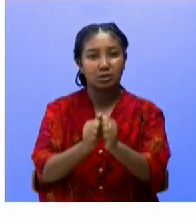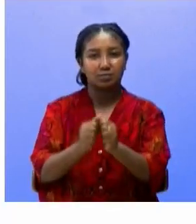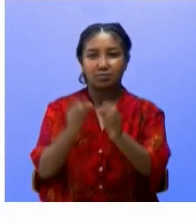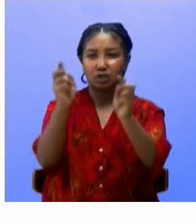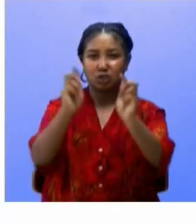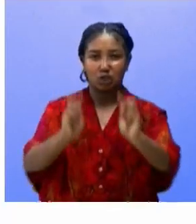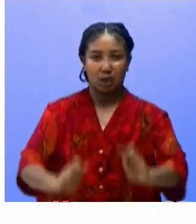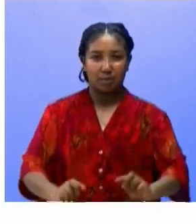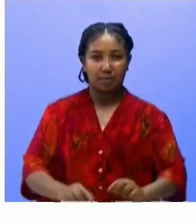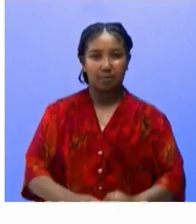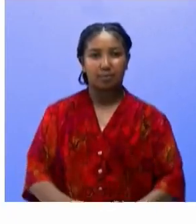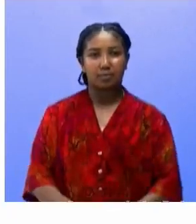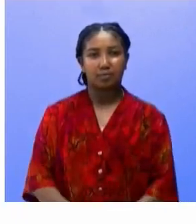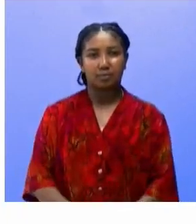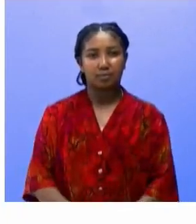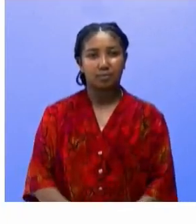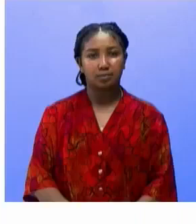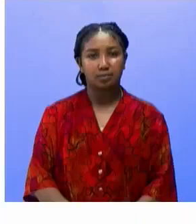shape.